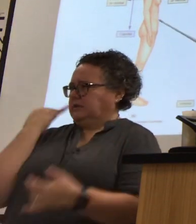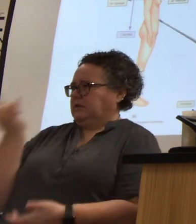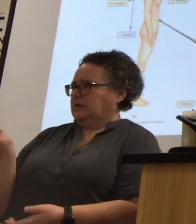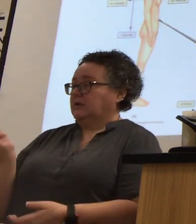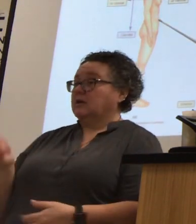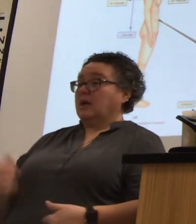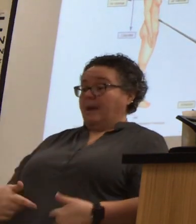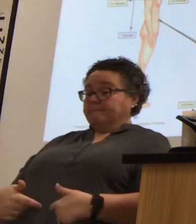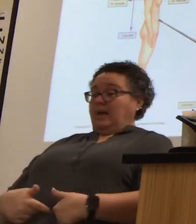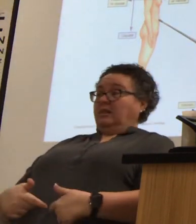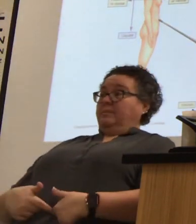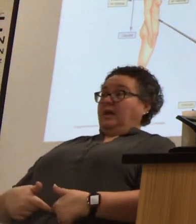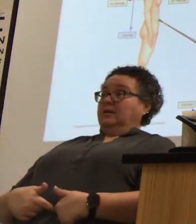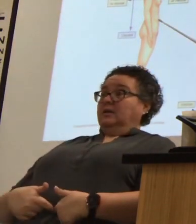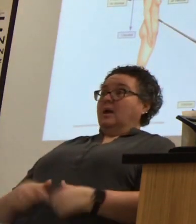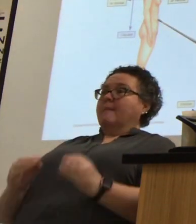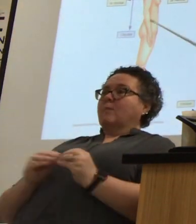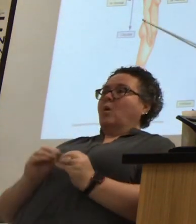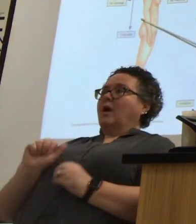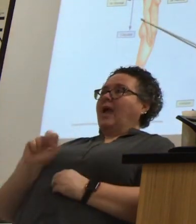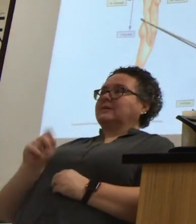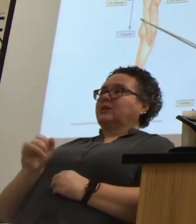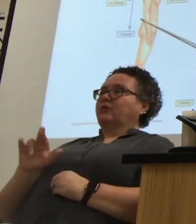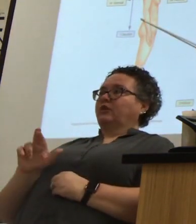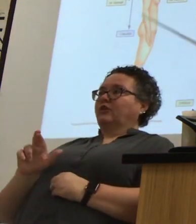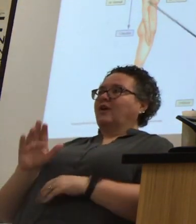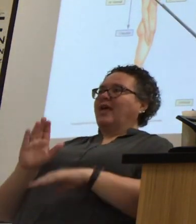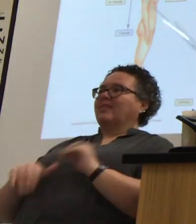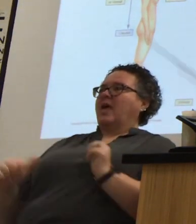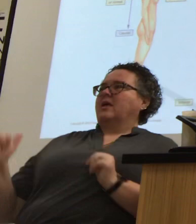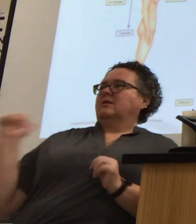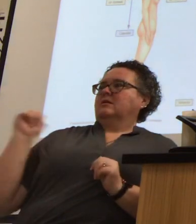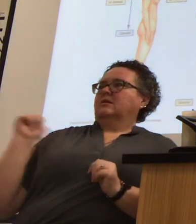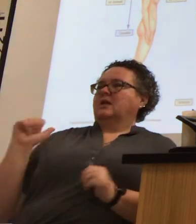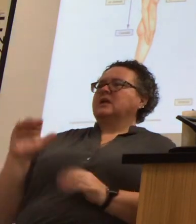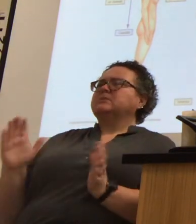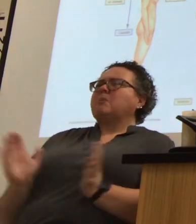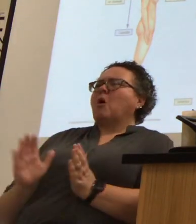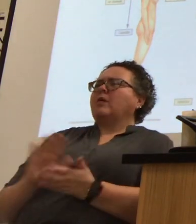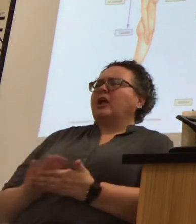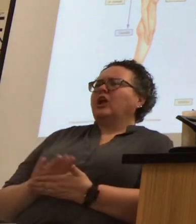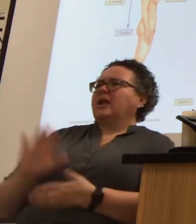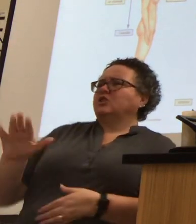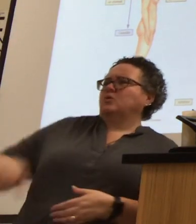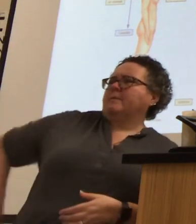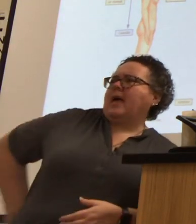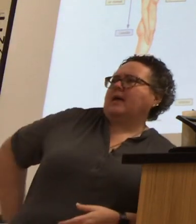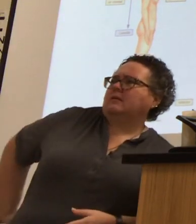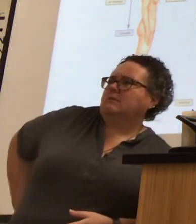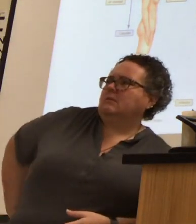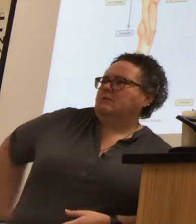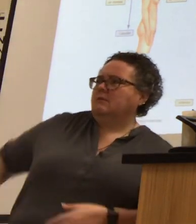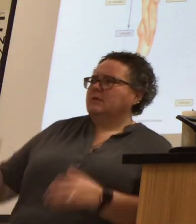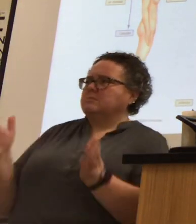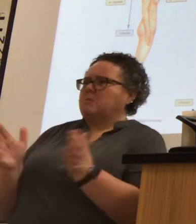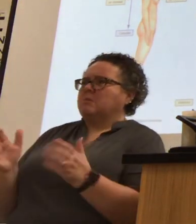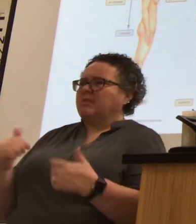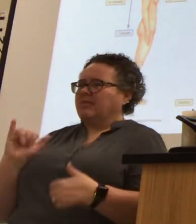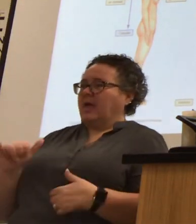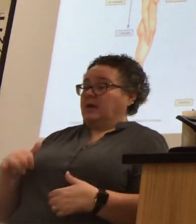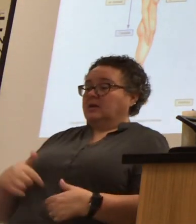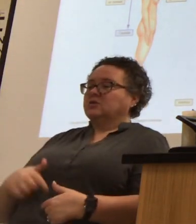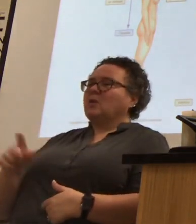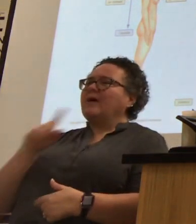The belly button is more anterior than the small of your back. Okay, and just keep going, and you get the idea. You have to use these